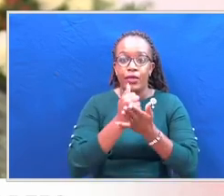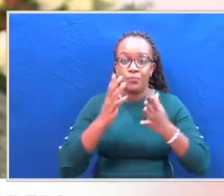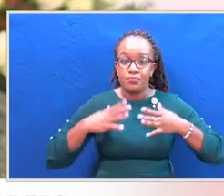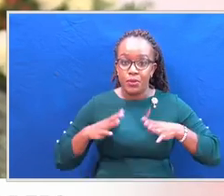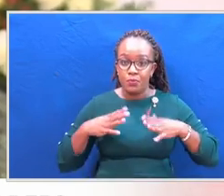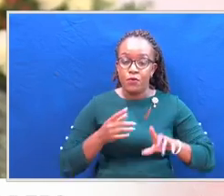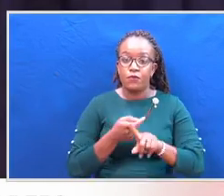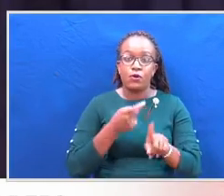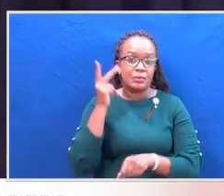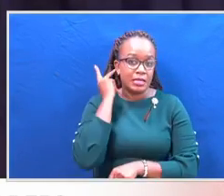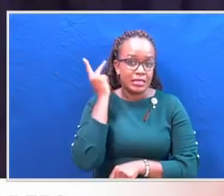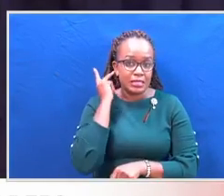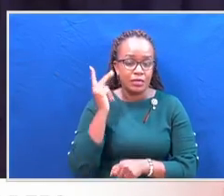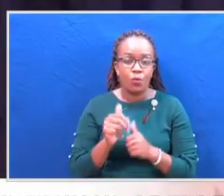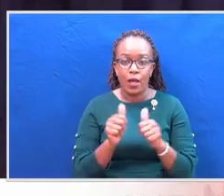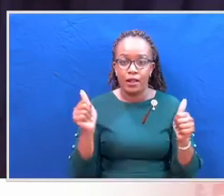Wakisii kabisa.